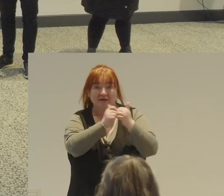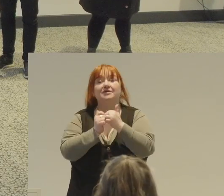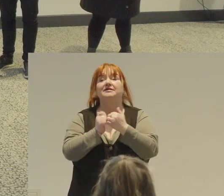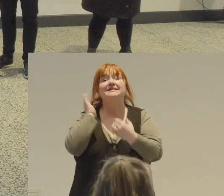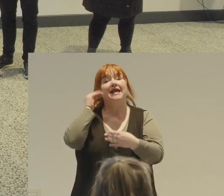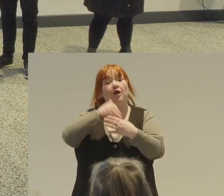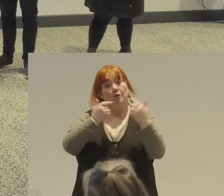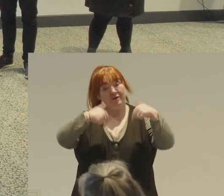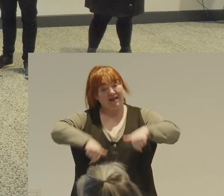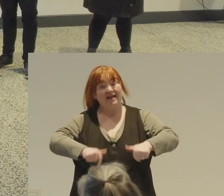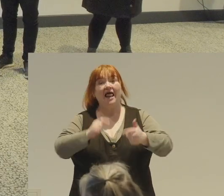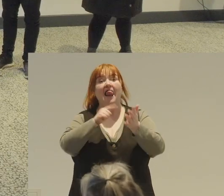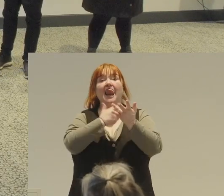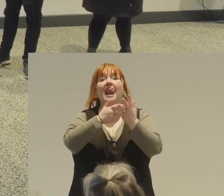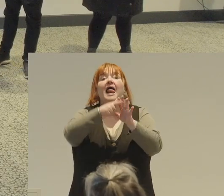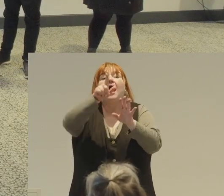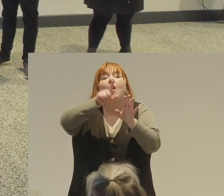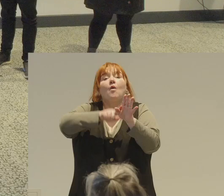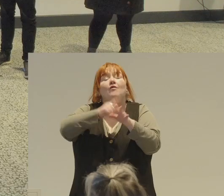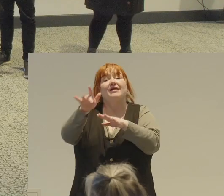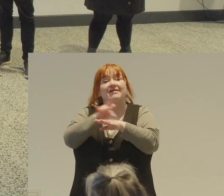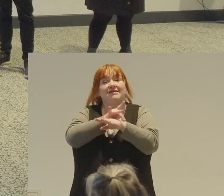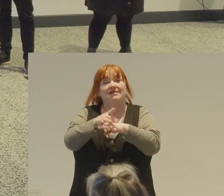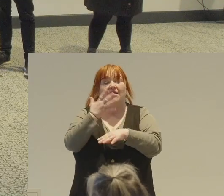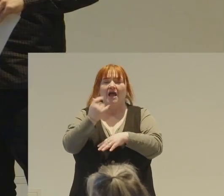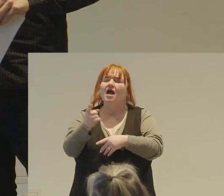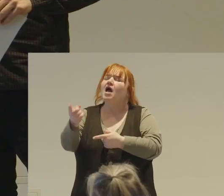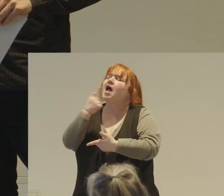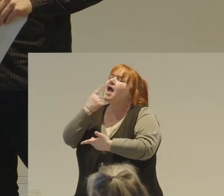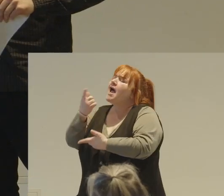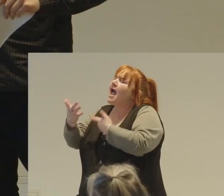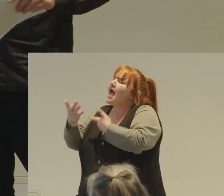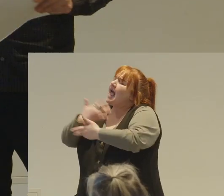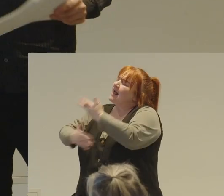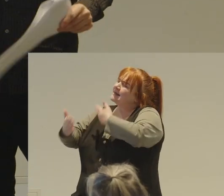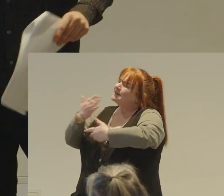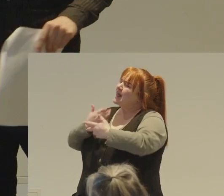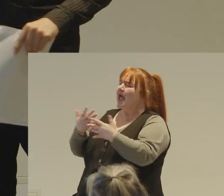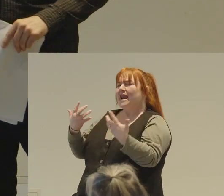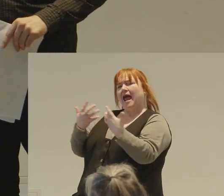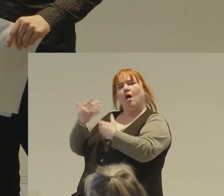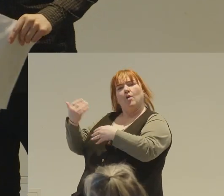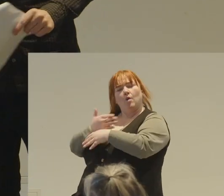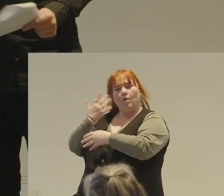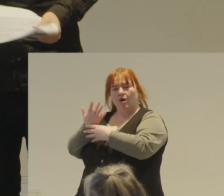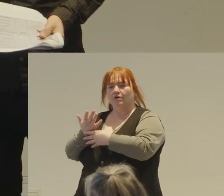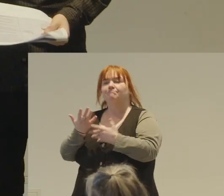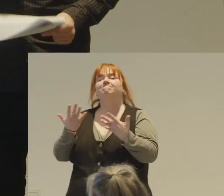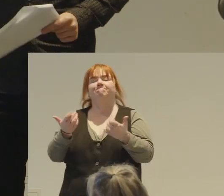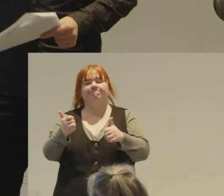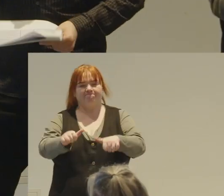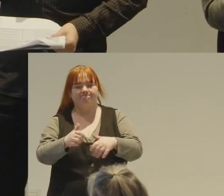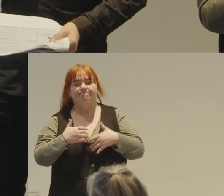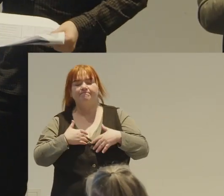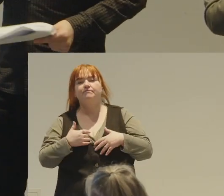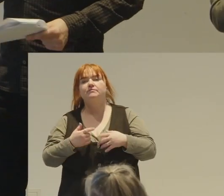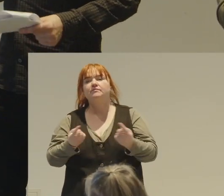Brilliant. And Charlotte, so how did it work in practice, the Transform Leadership Programme? We